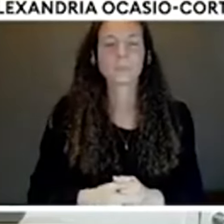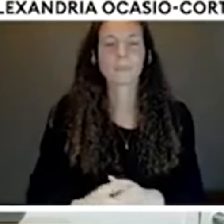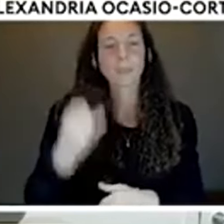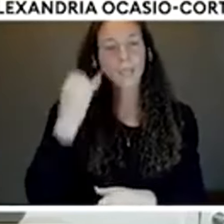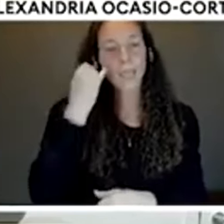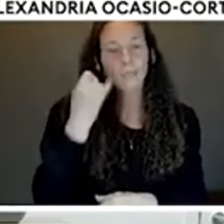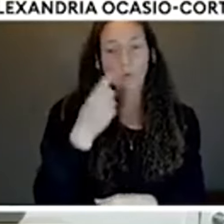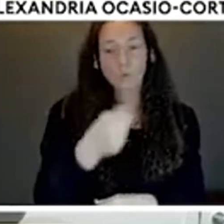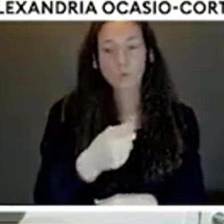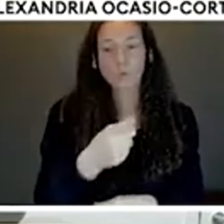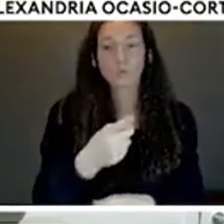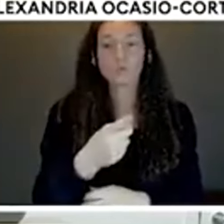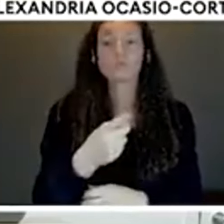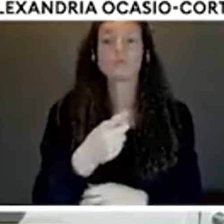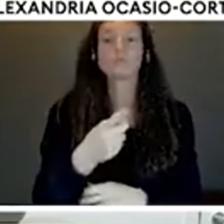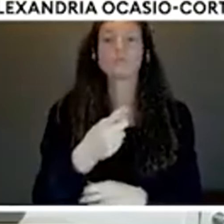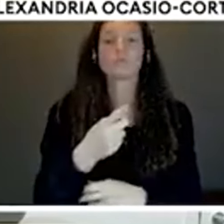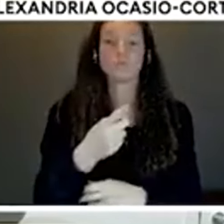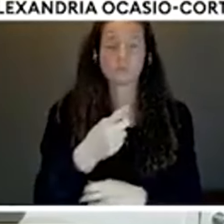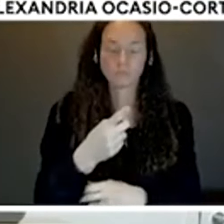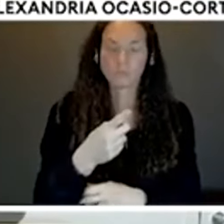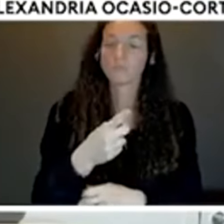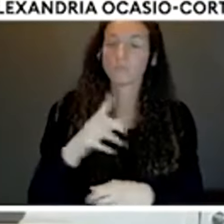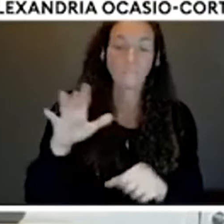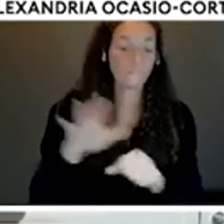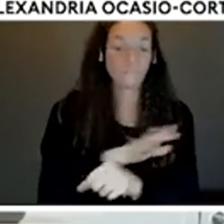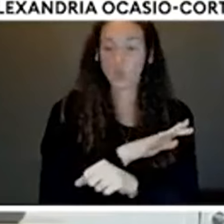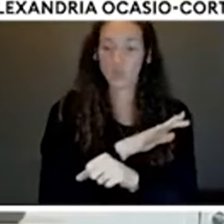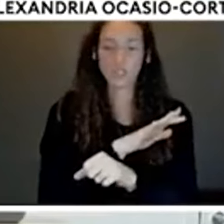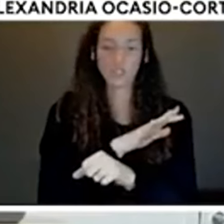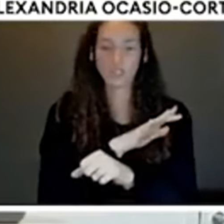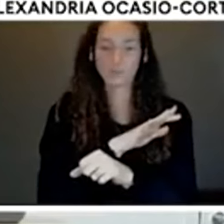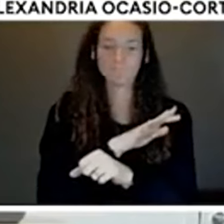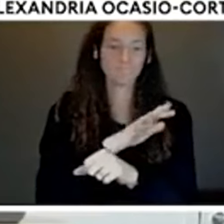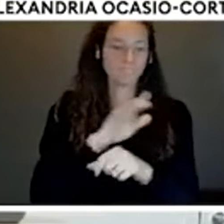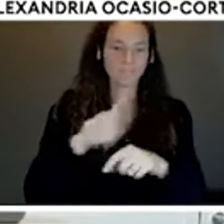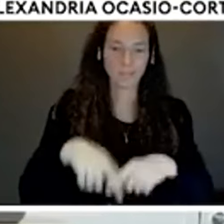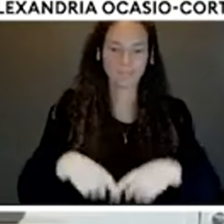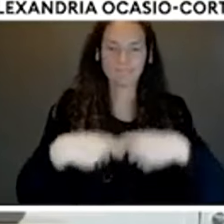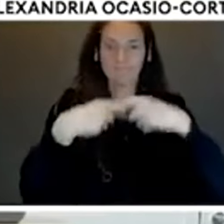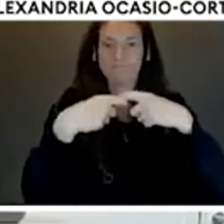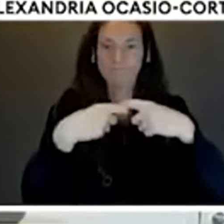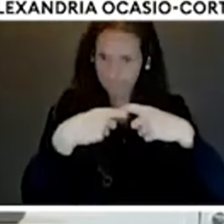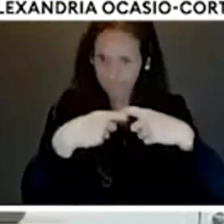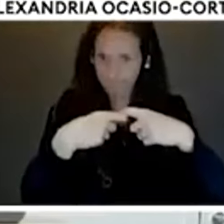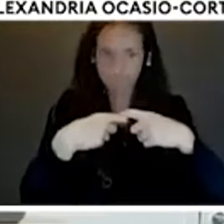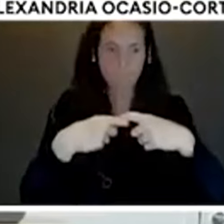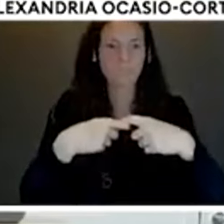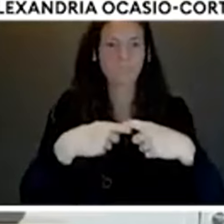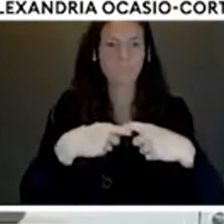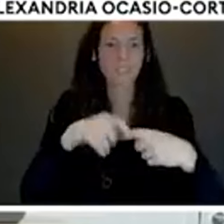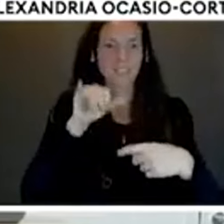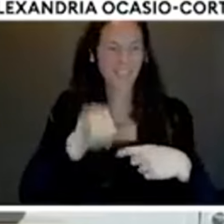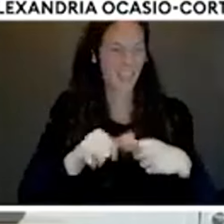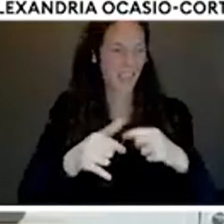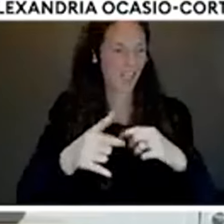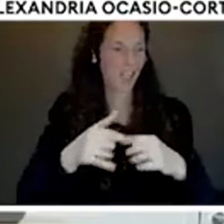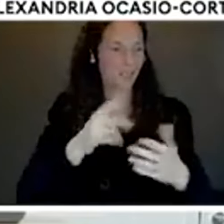completely shut down this entire operation, I still don't think that justifies dollar for dollar